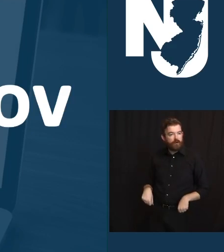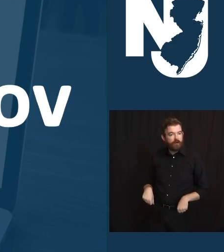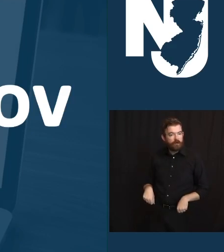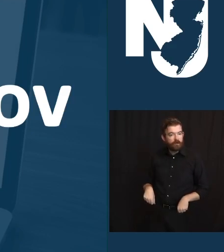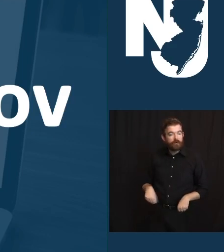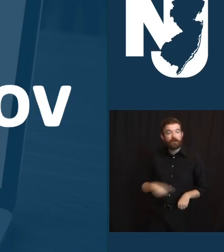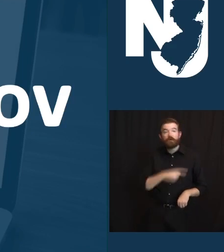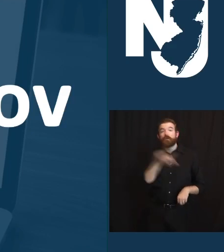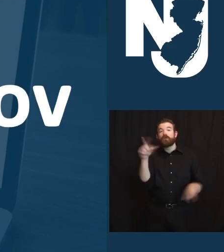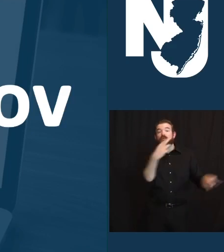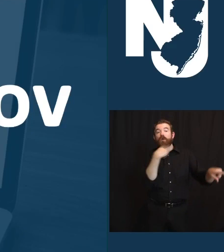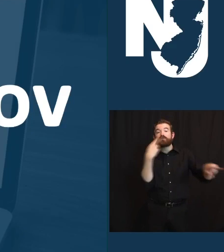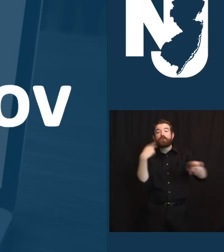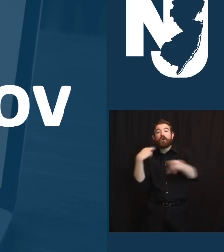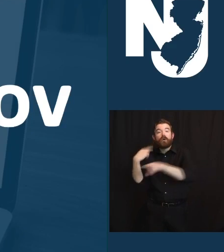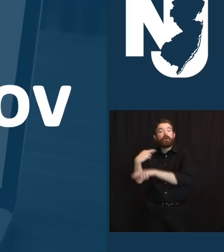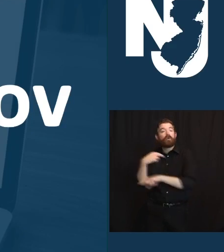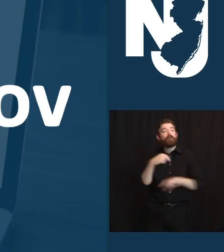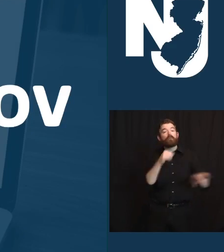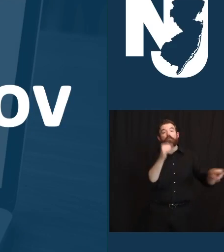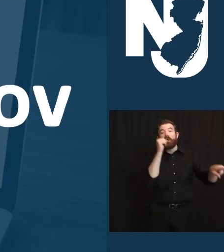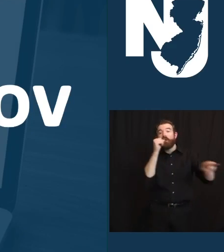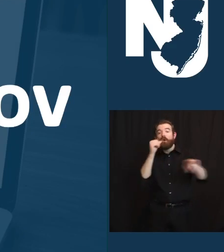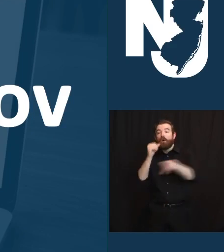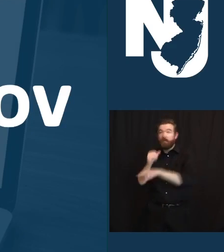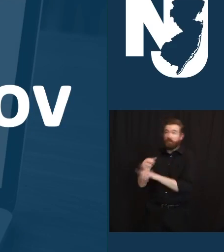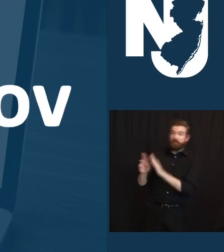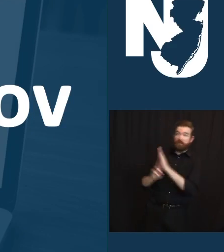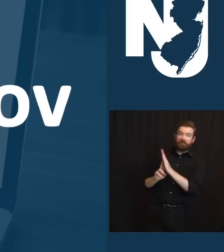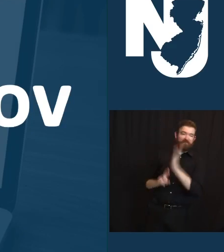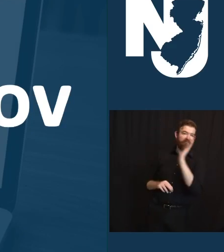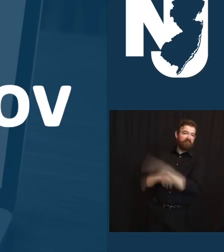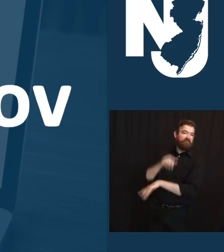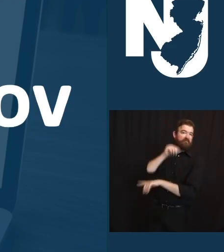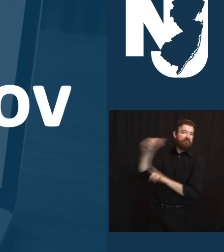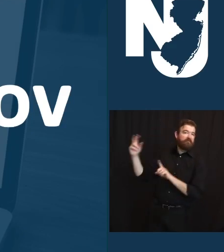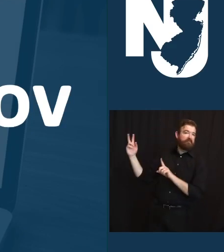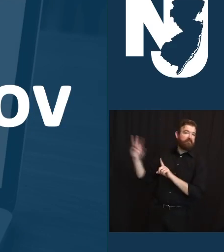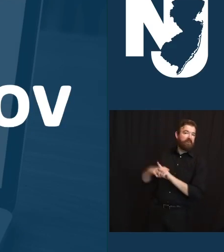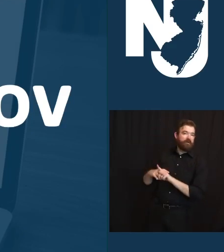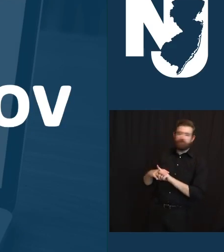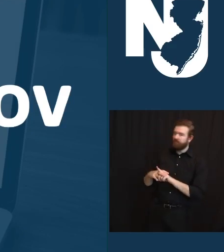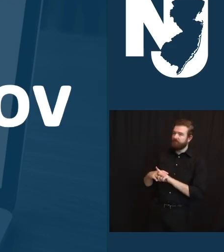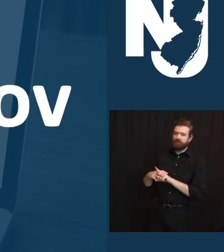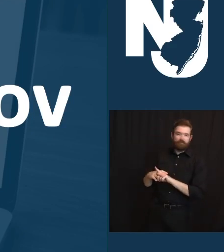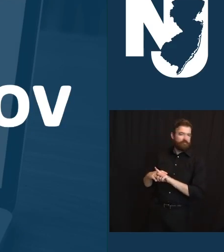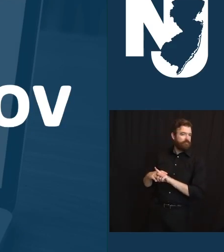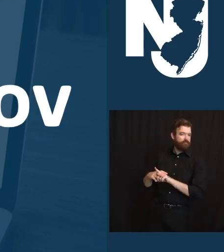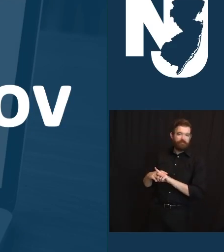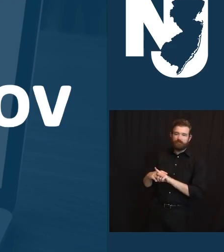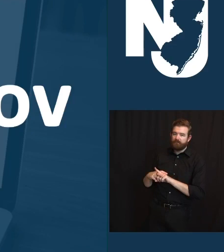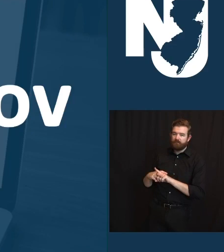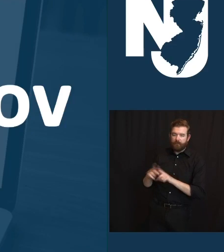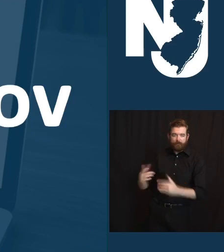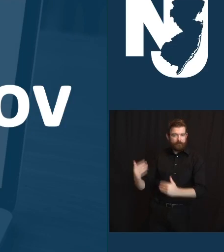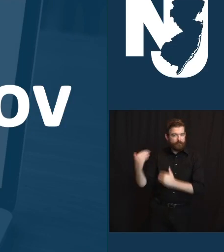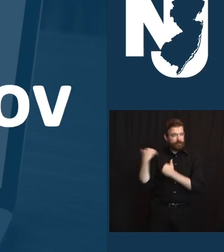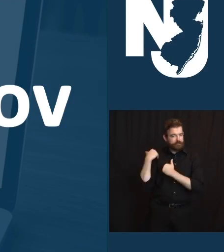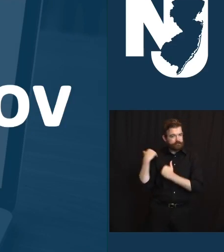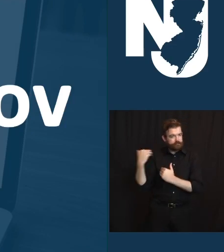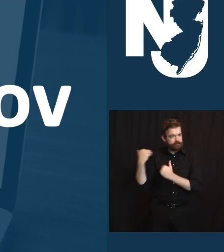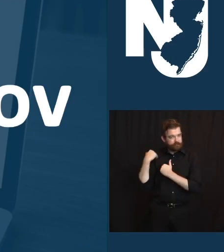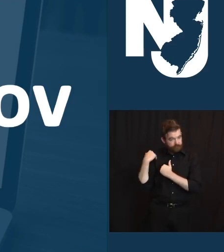them. They are the ones who ruin it for everyone else. Compliance is not a polite suggestion. It is